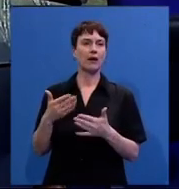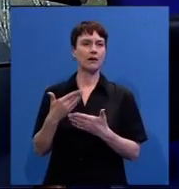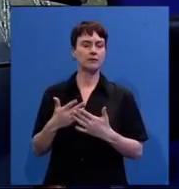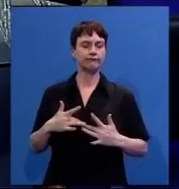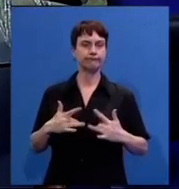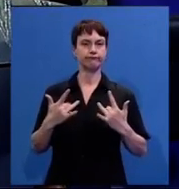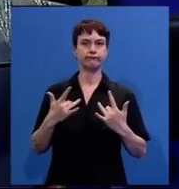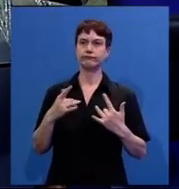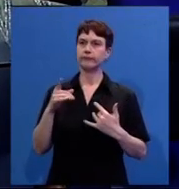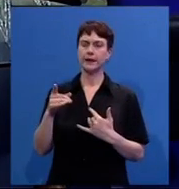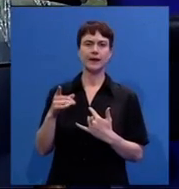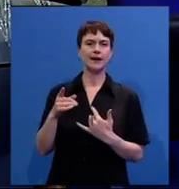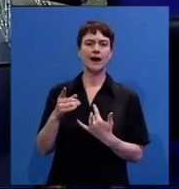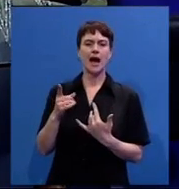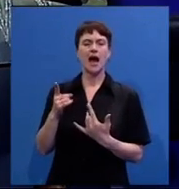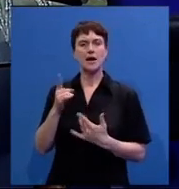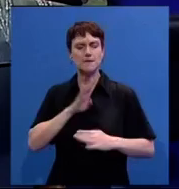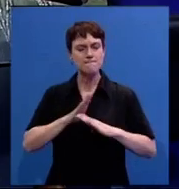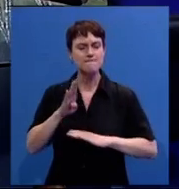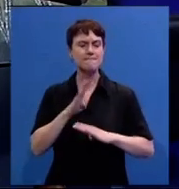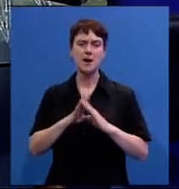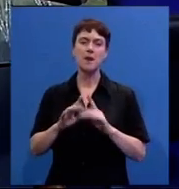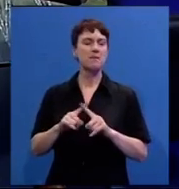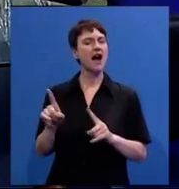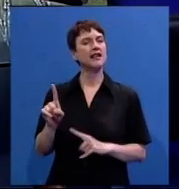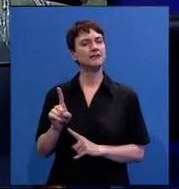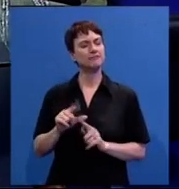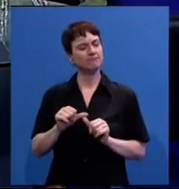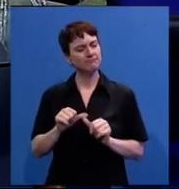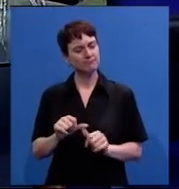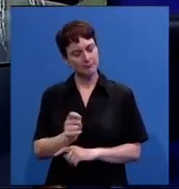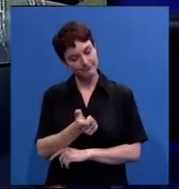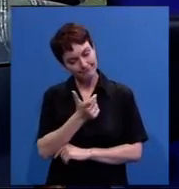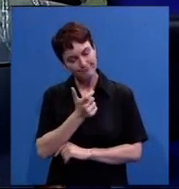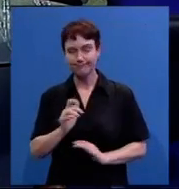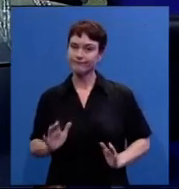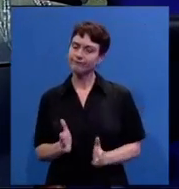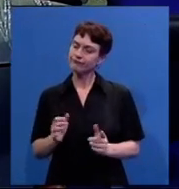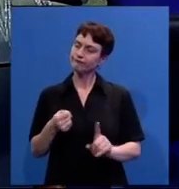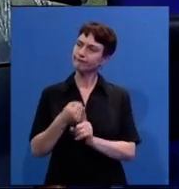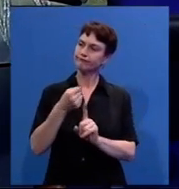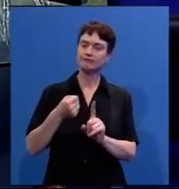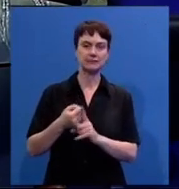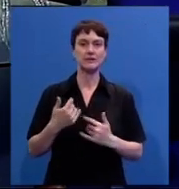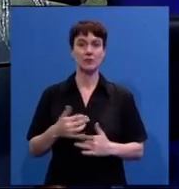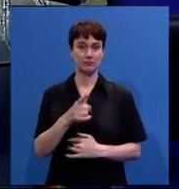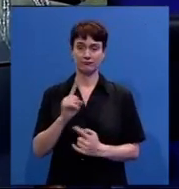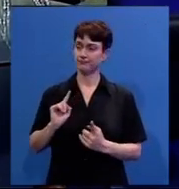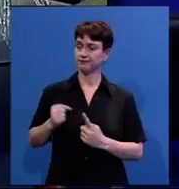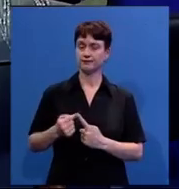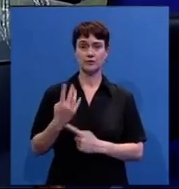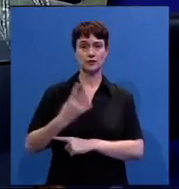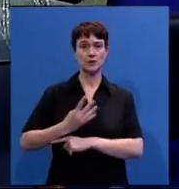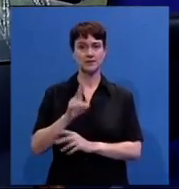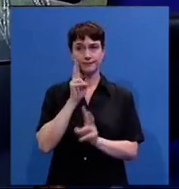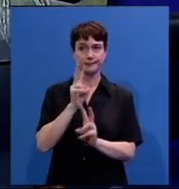atrocities, and yet he willingly smiled as he served with devotion. You will already have seen during these past